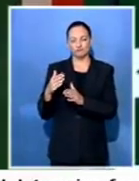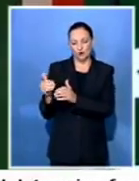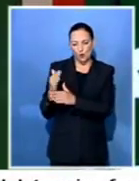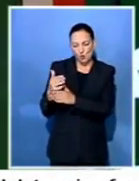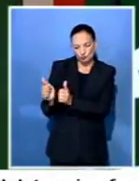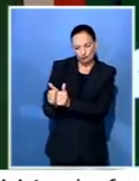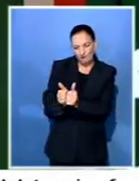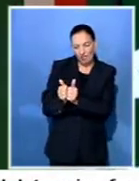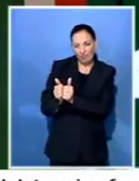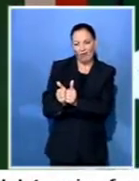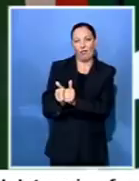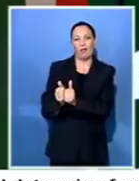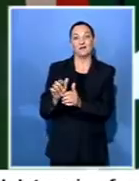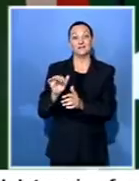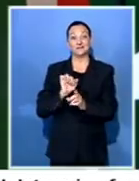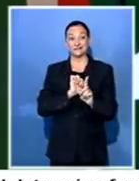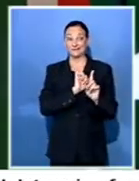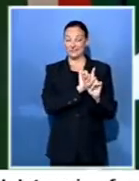cordiality